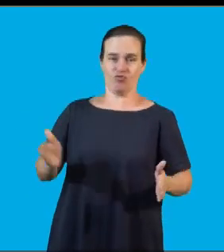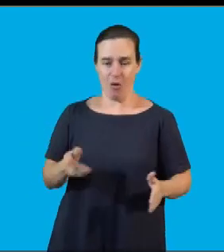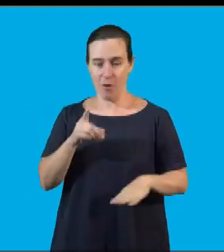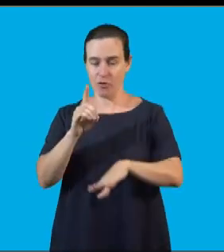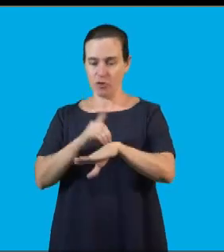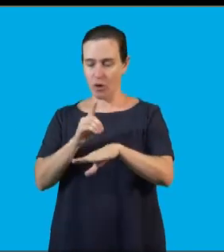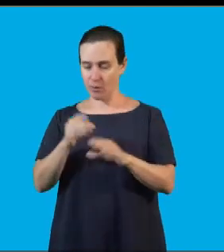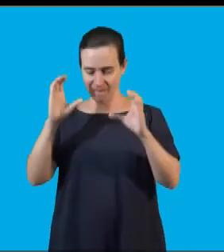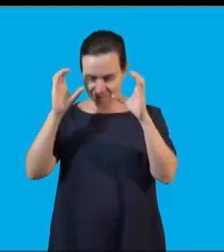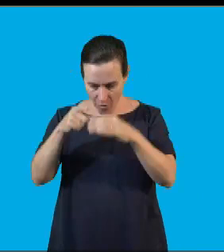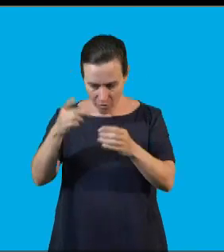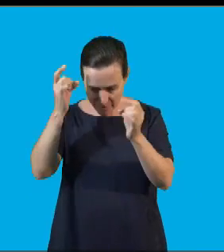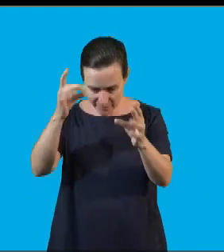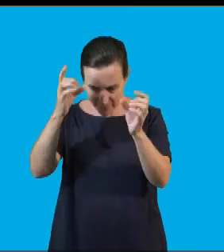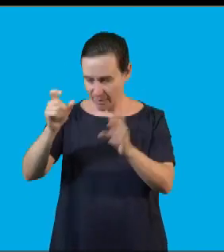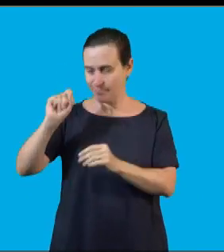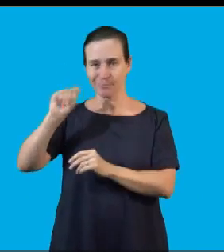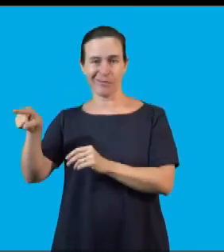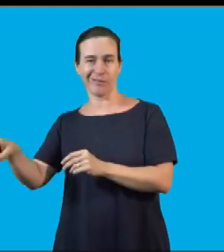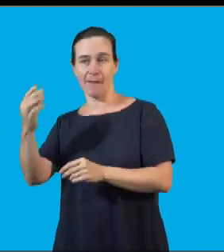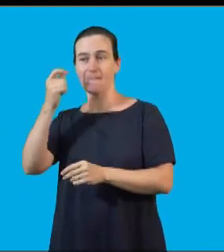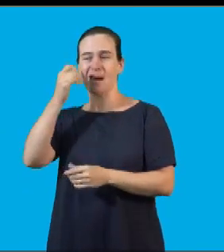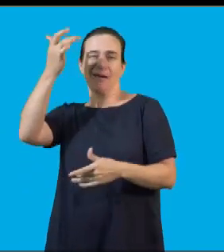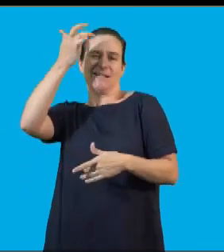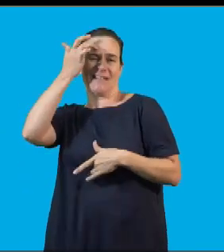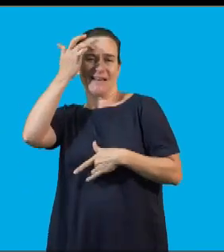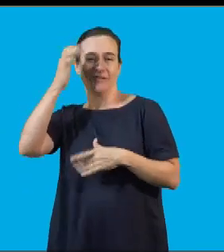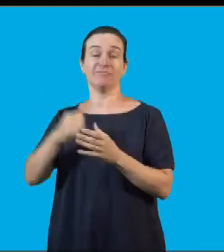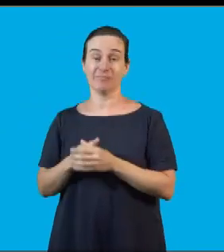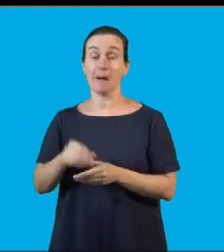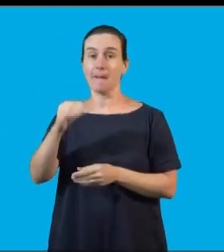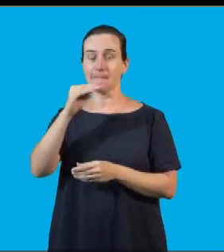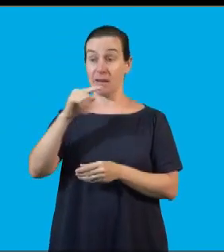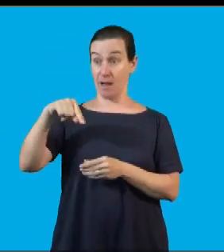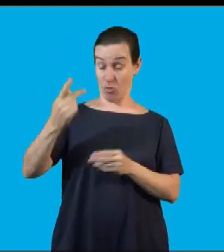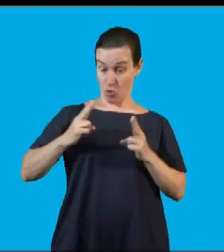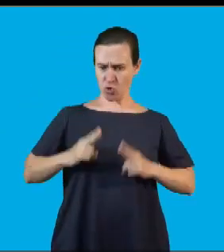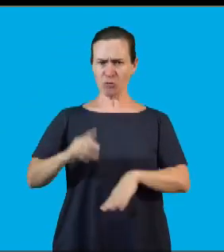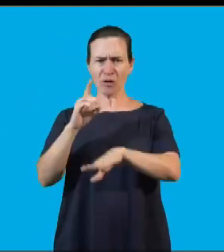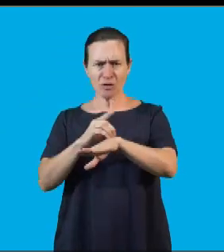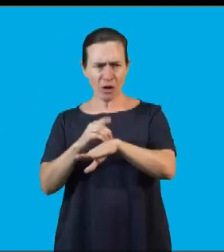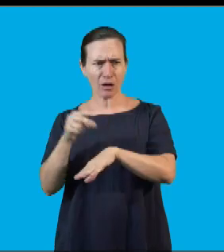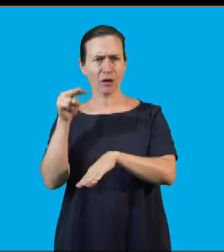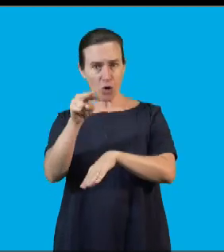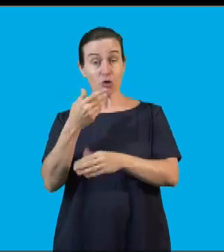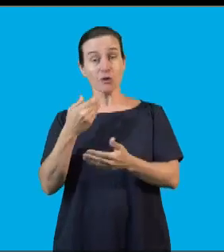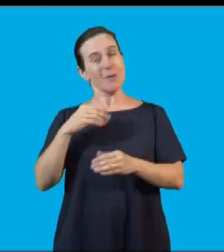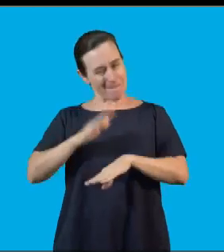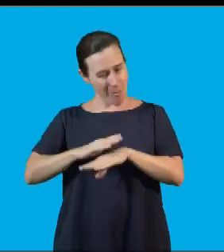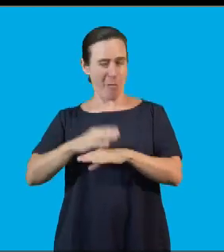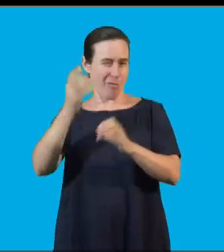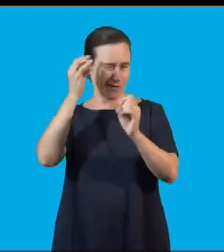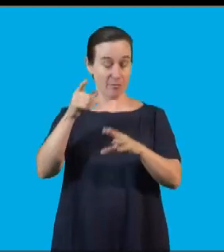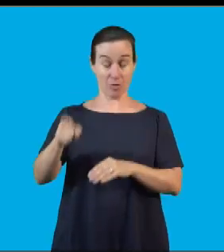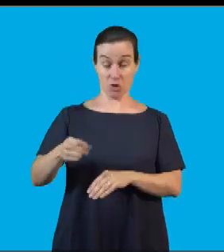the robot doctor focused on the data and ignoring the patient. The concerned human doctor, so it goes into more detail on